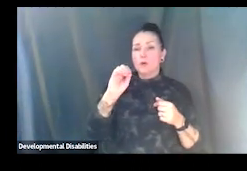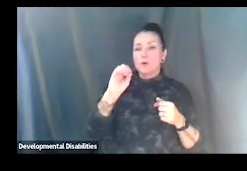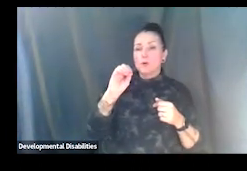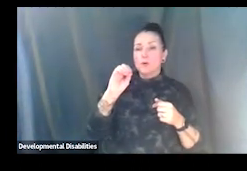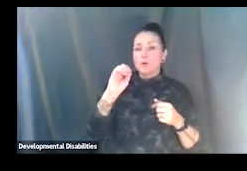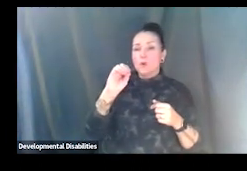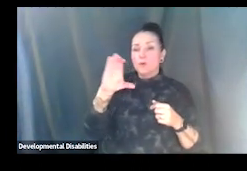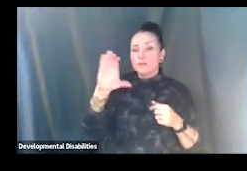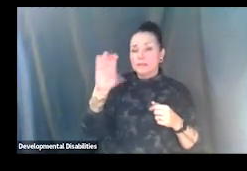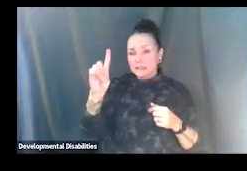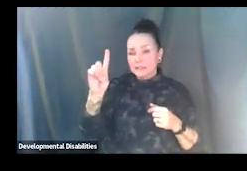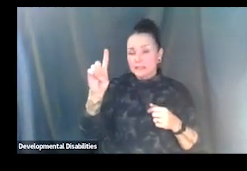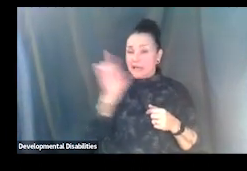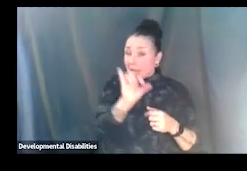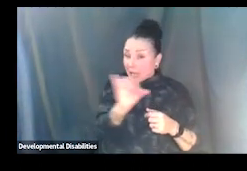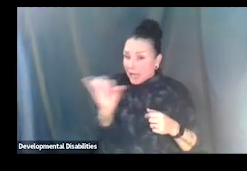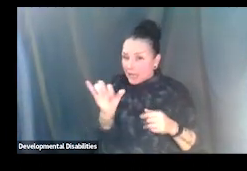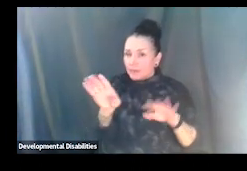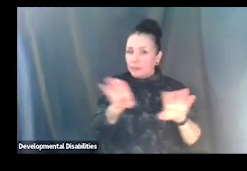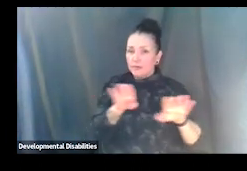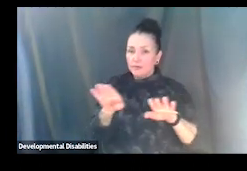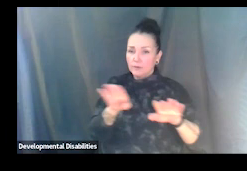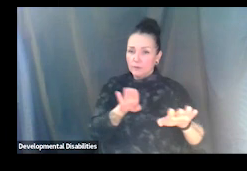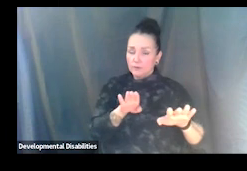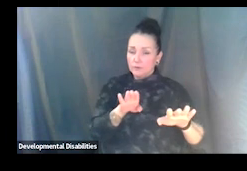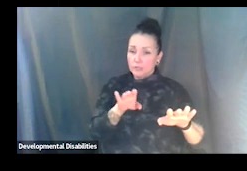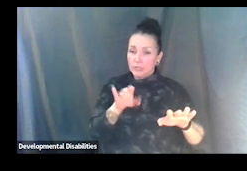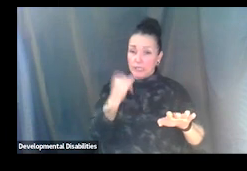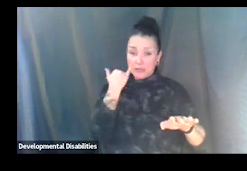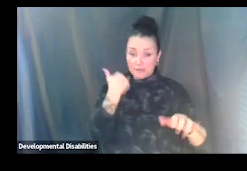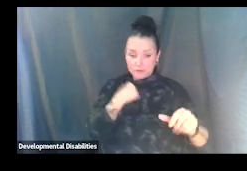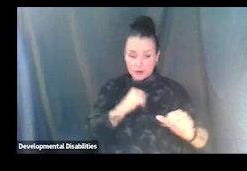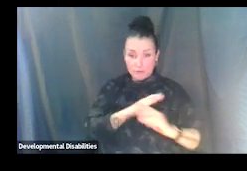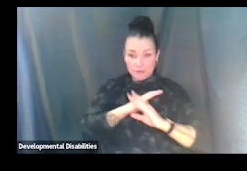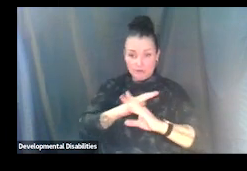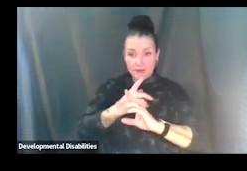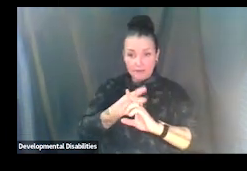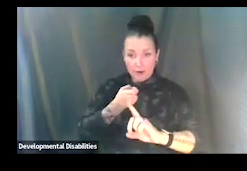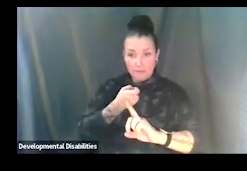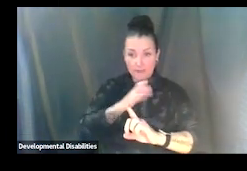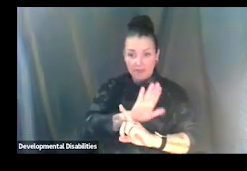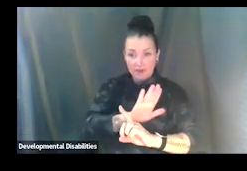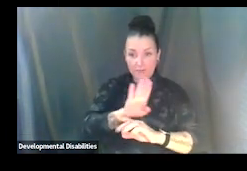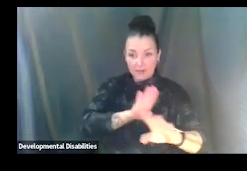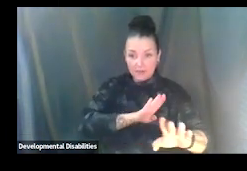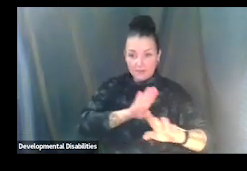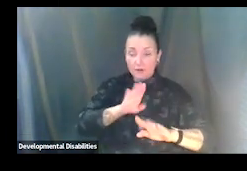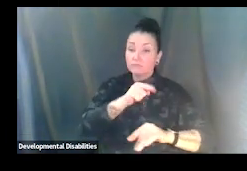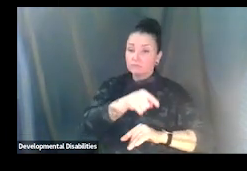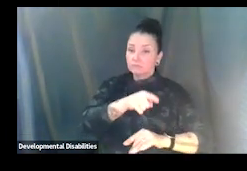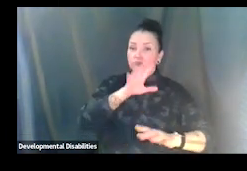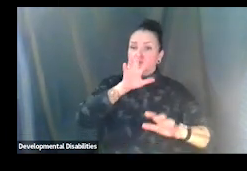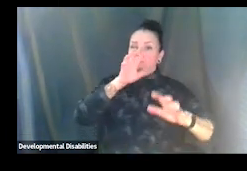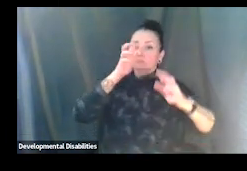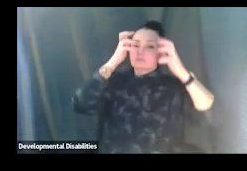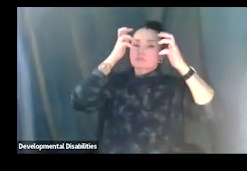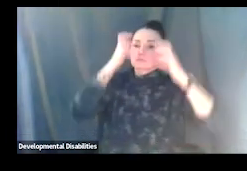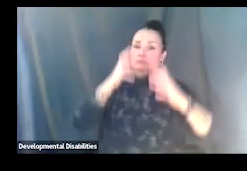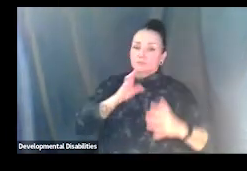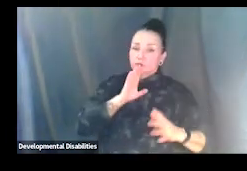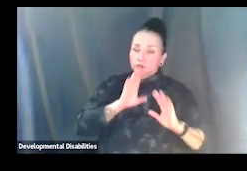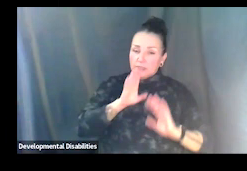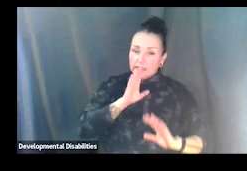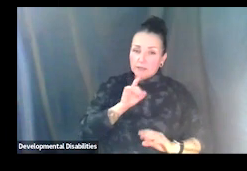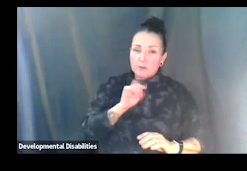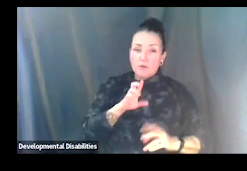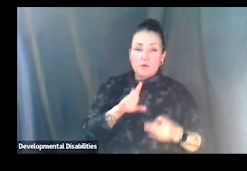they're prevented from completing their compulsions, or if when people are really anxious or afraid of going somewhere, if they